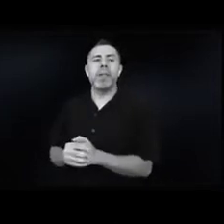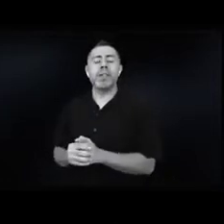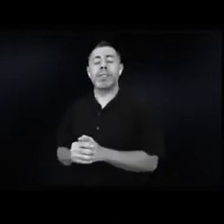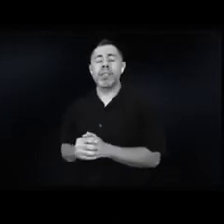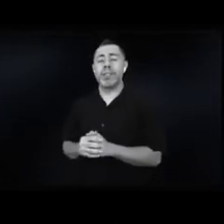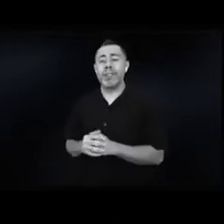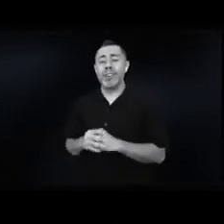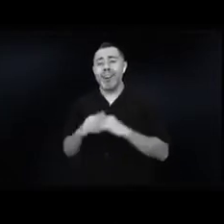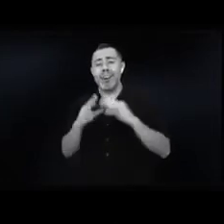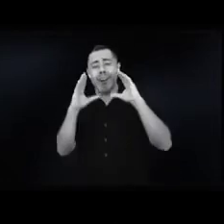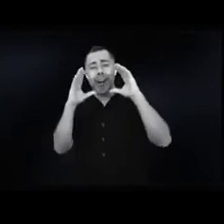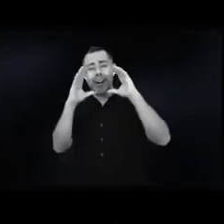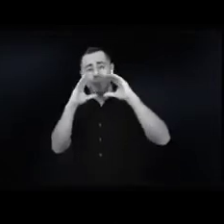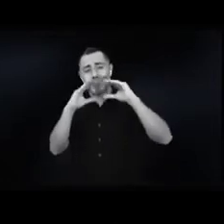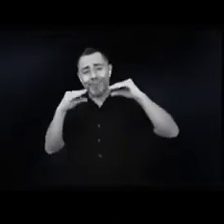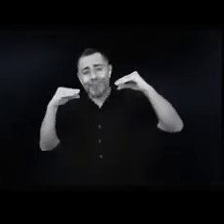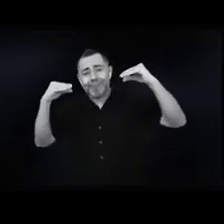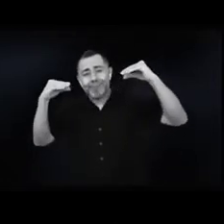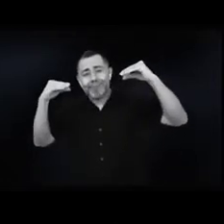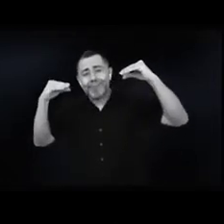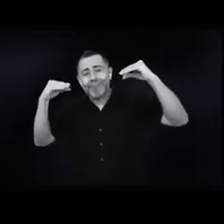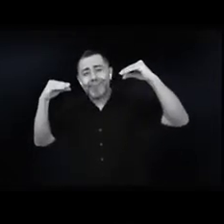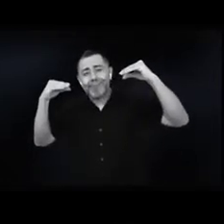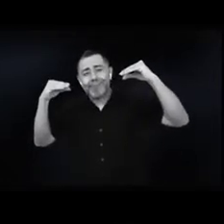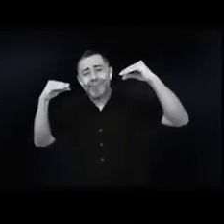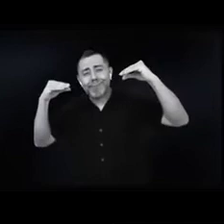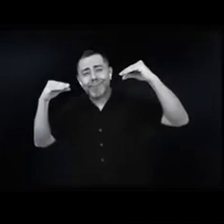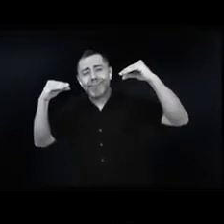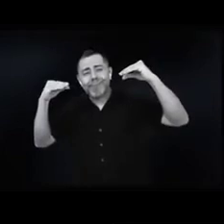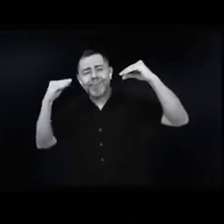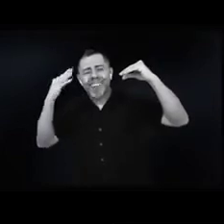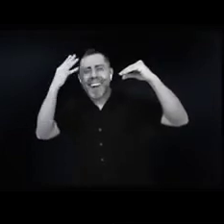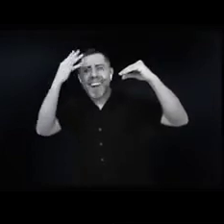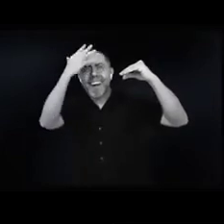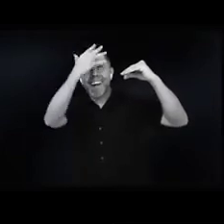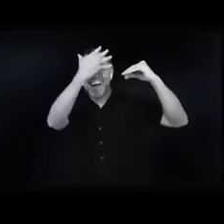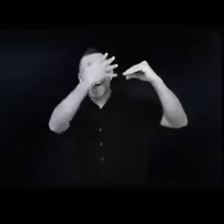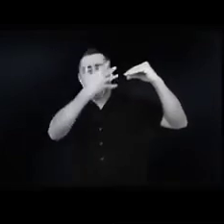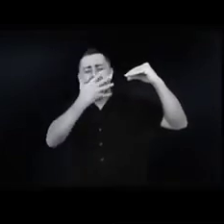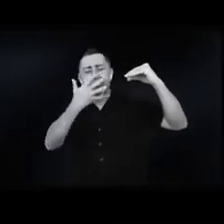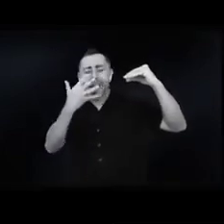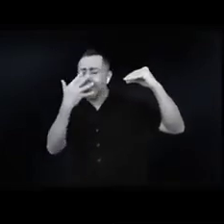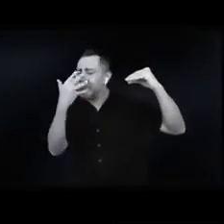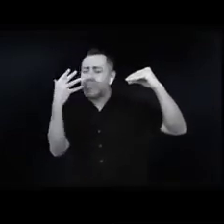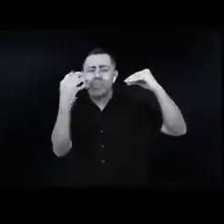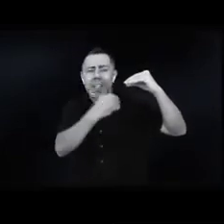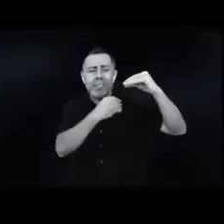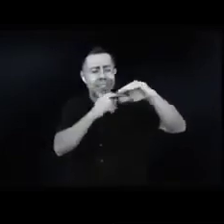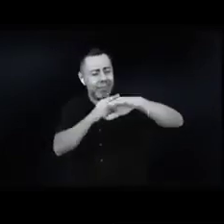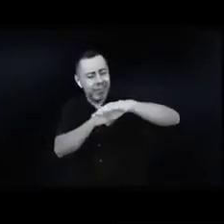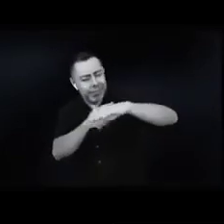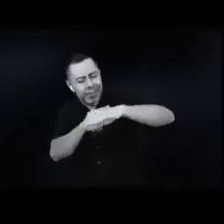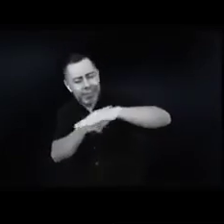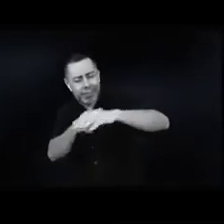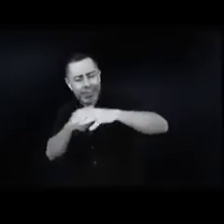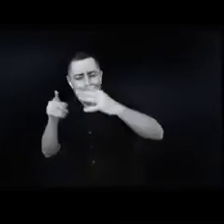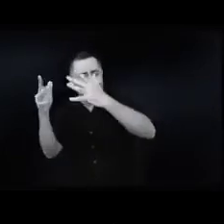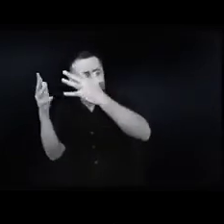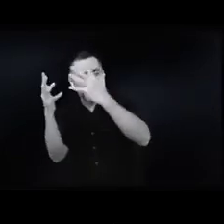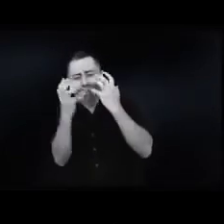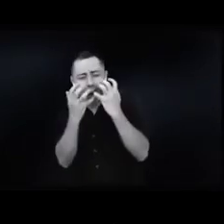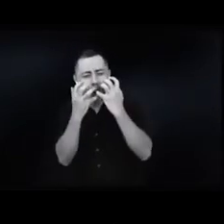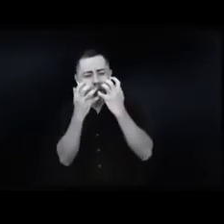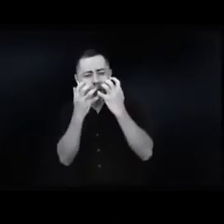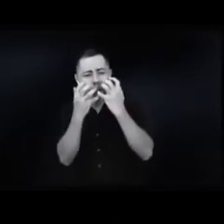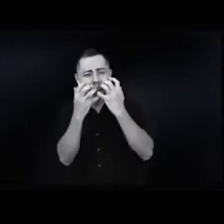framed by dark, beautiful brown skin. A loving hand